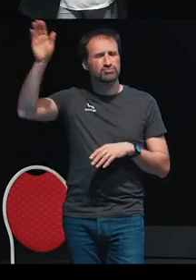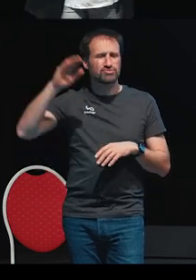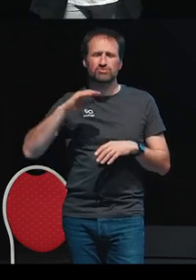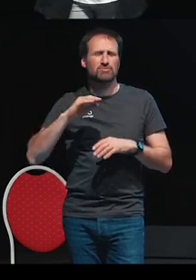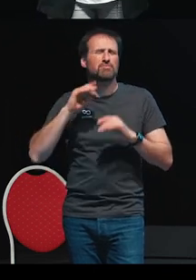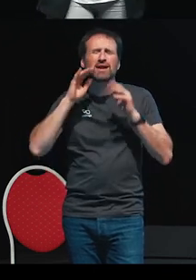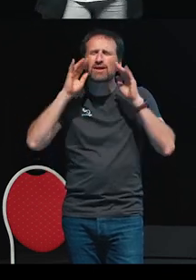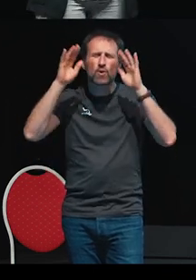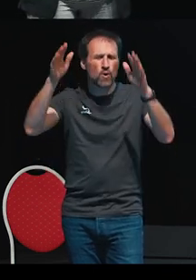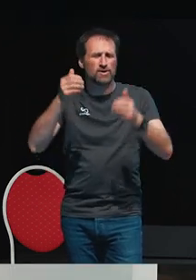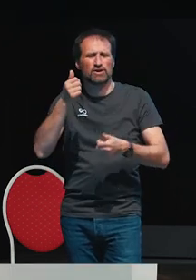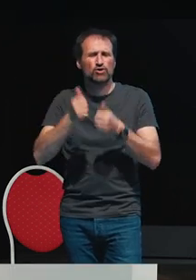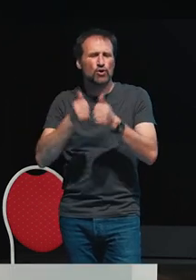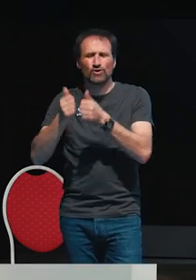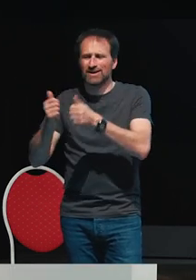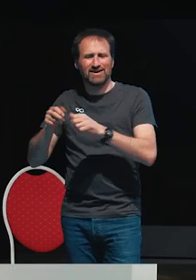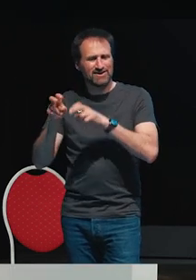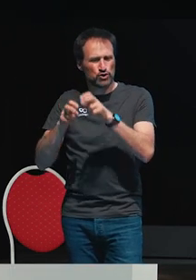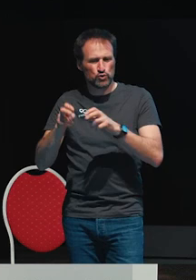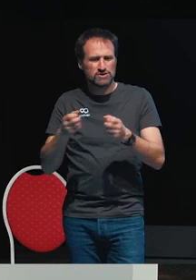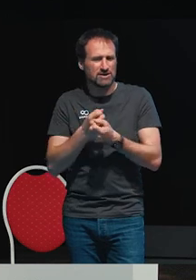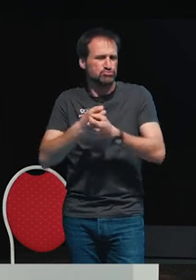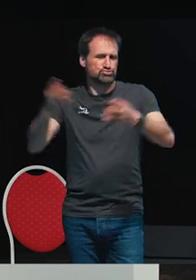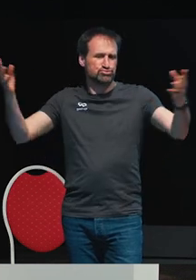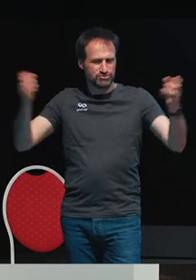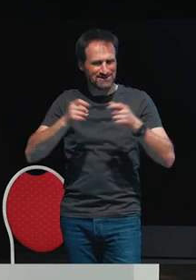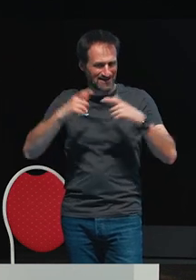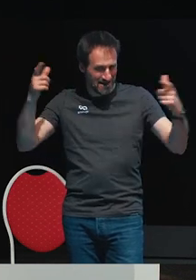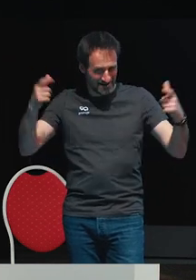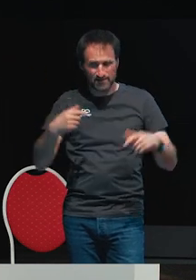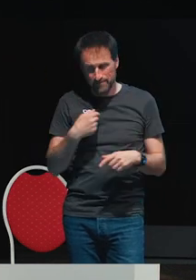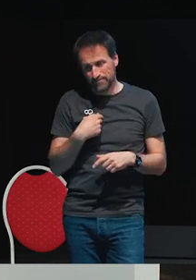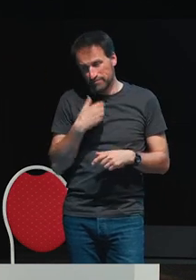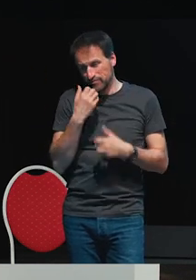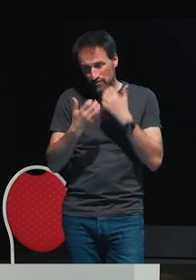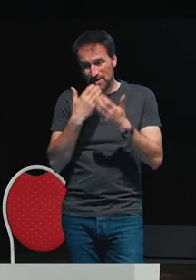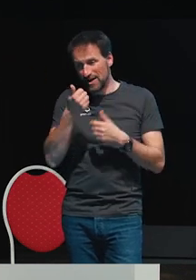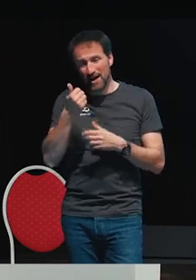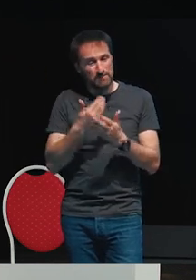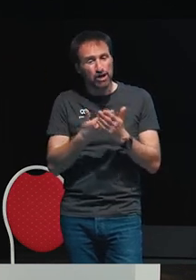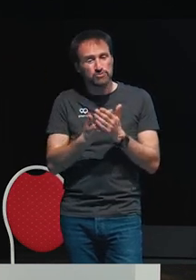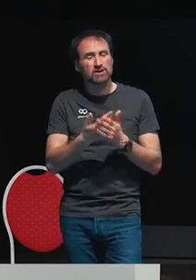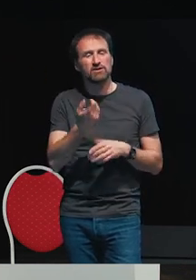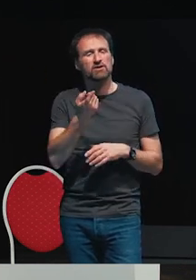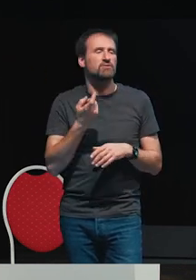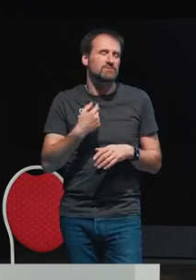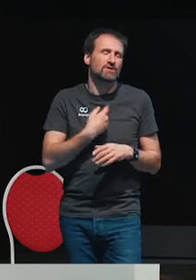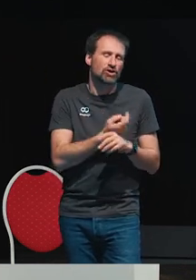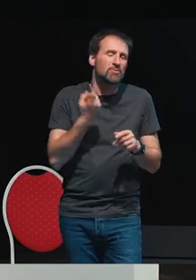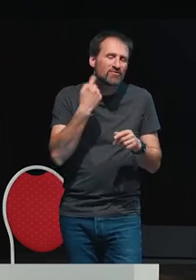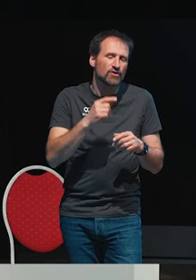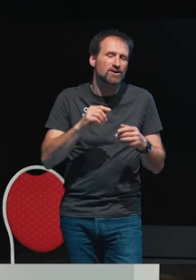concurrent users. I would like to say, too, that I spoke about an example coming from an internet company, but